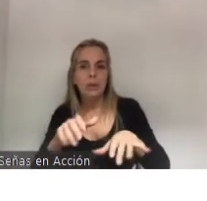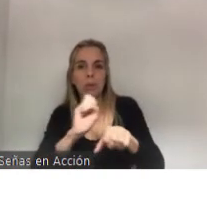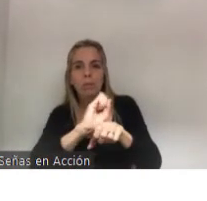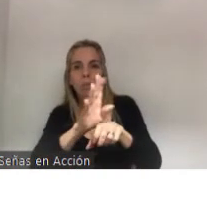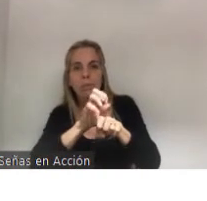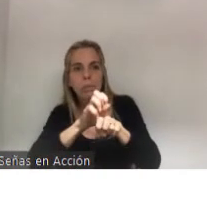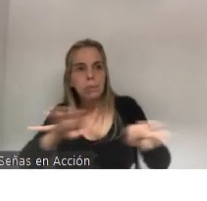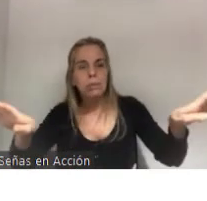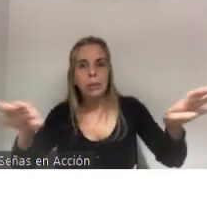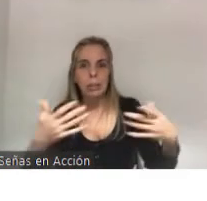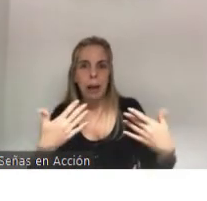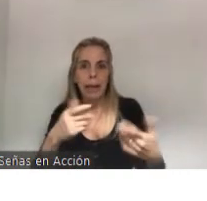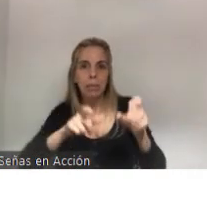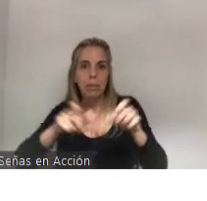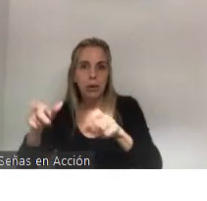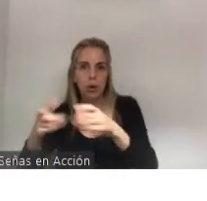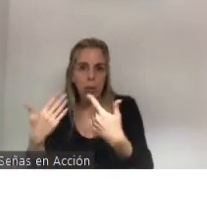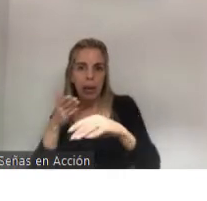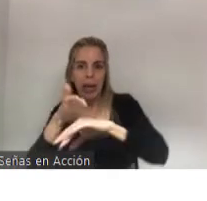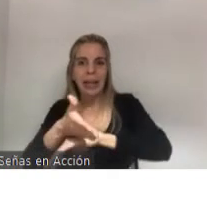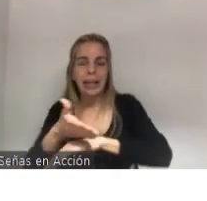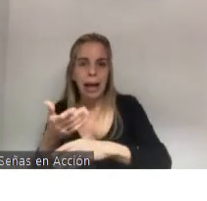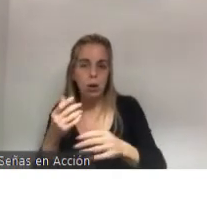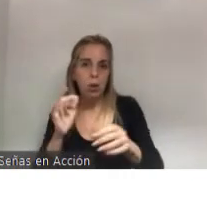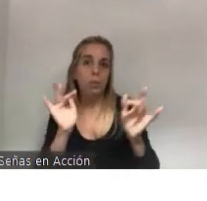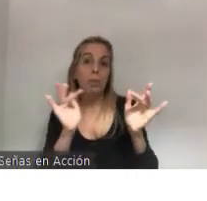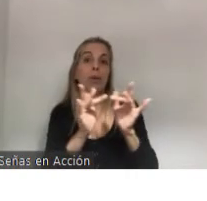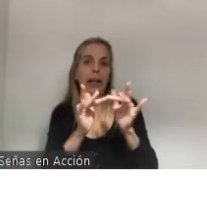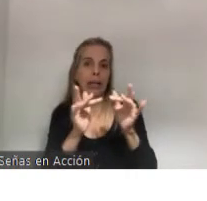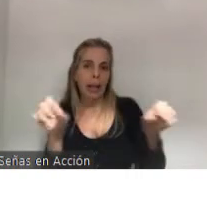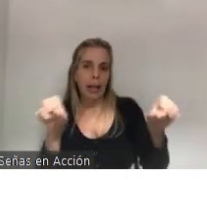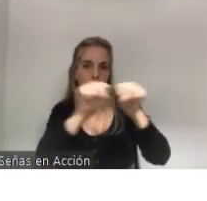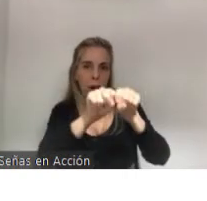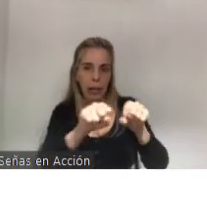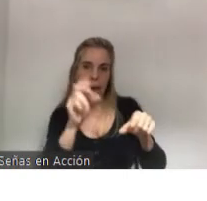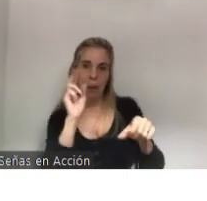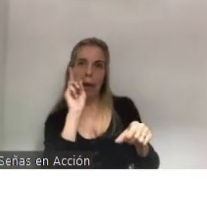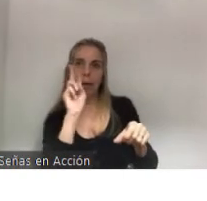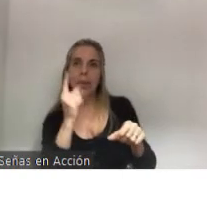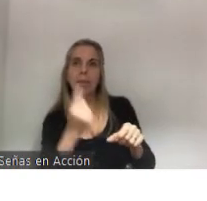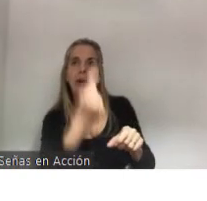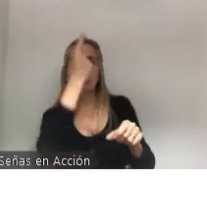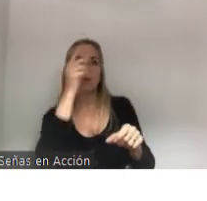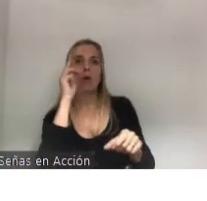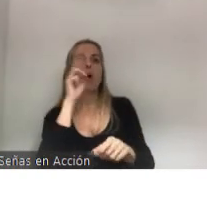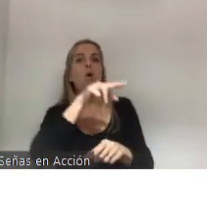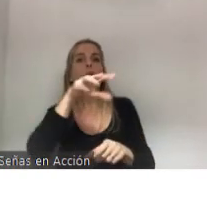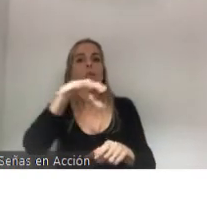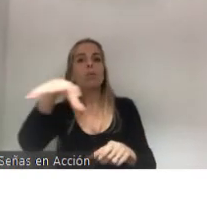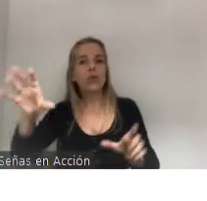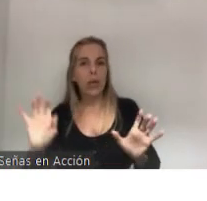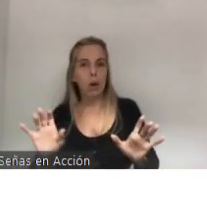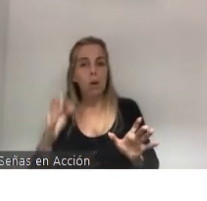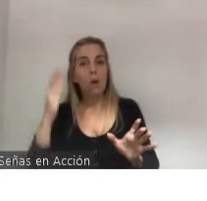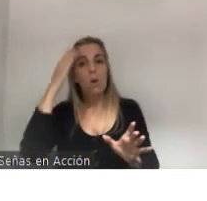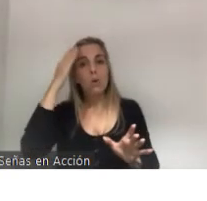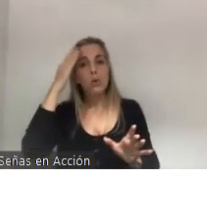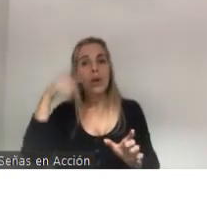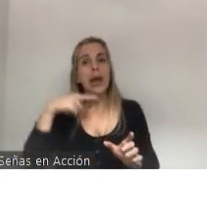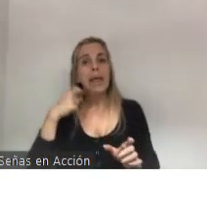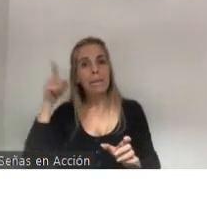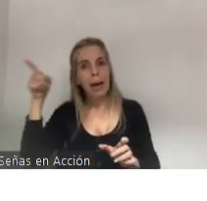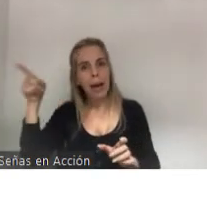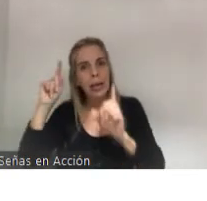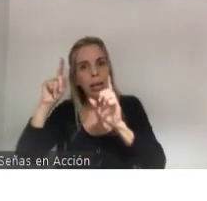being aware of its existence on the internet. Then it's also very paradoxical to see that this has happened in the world. So in